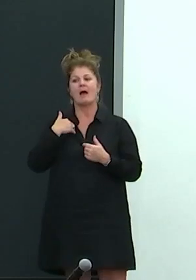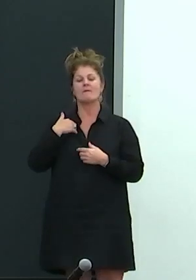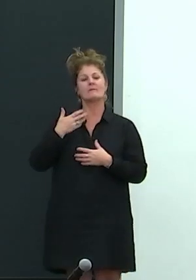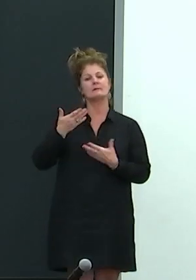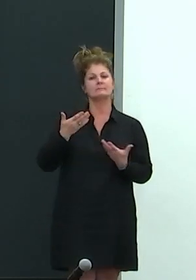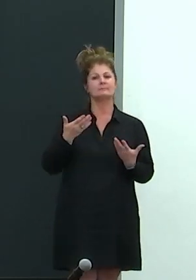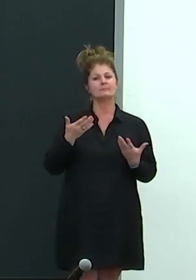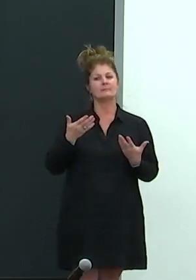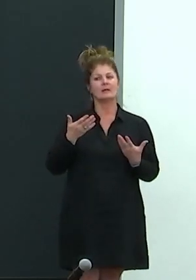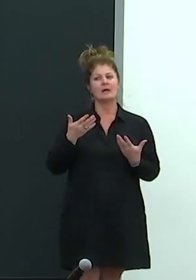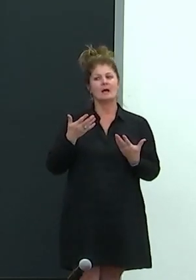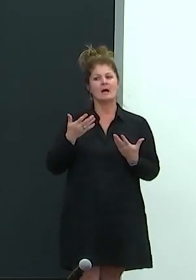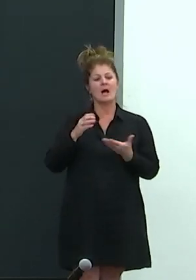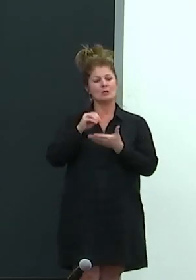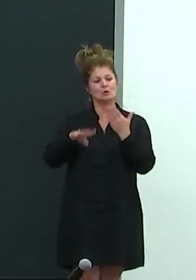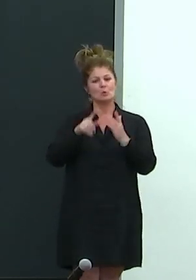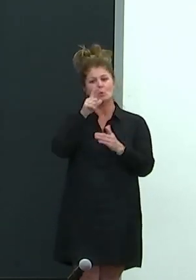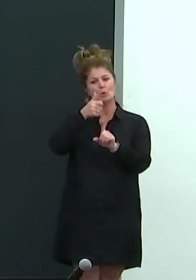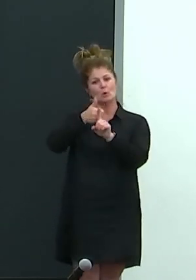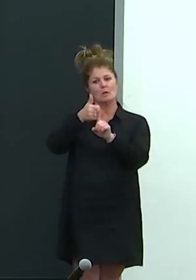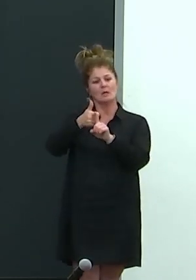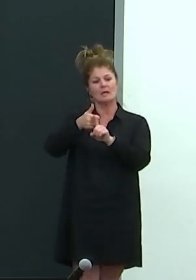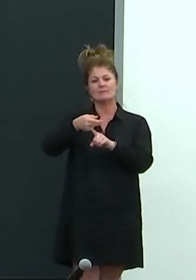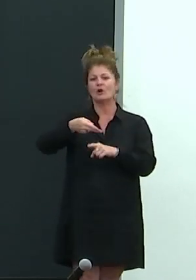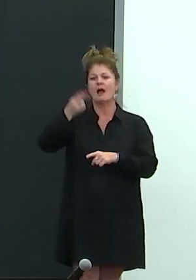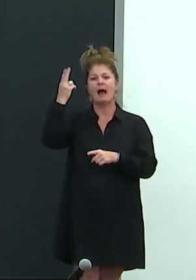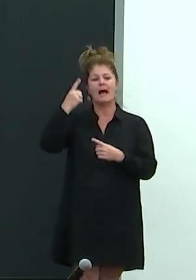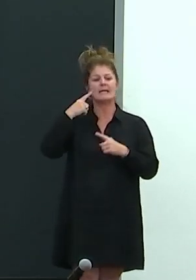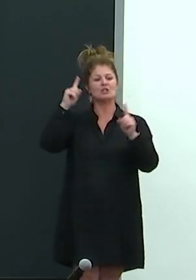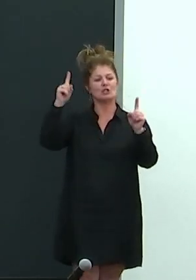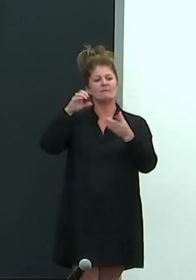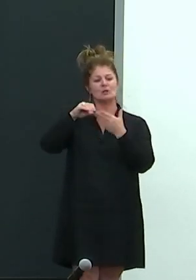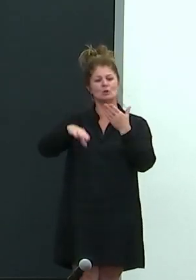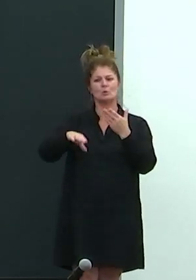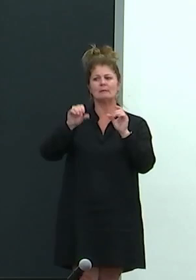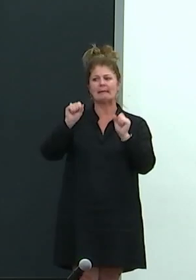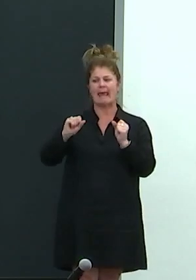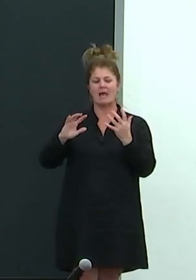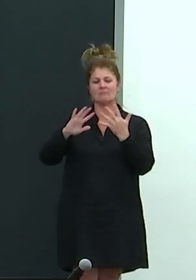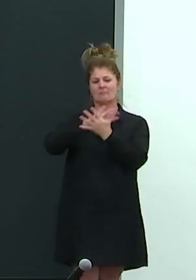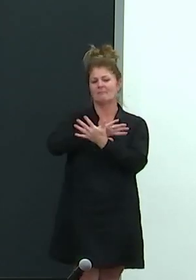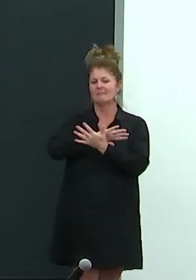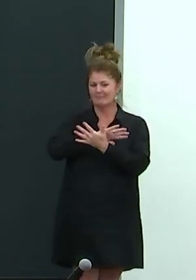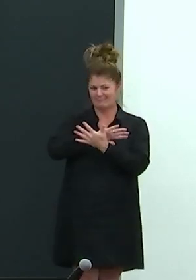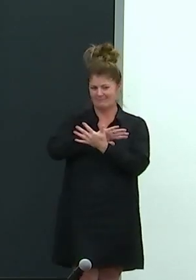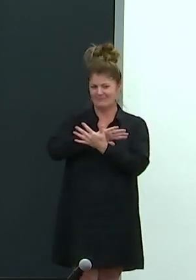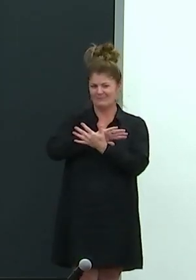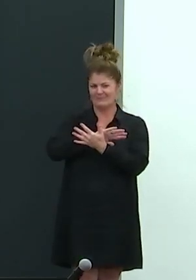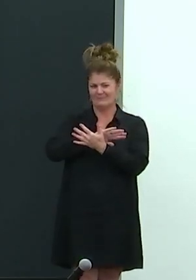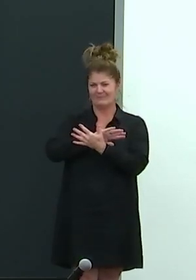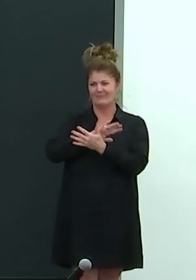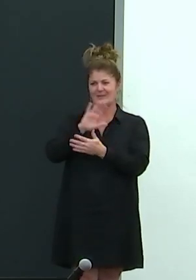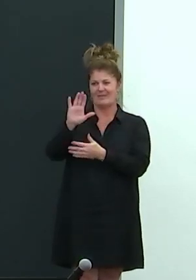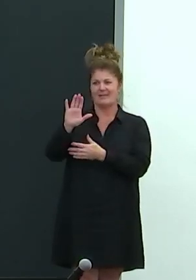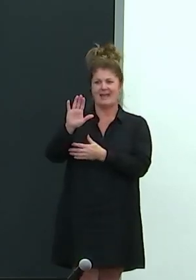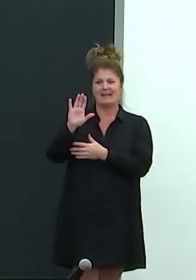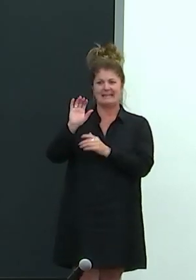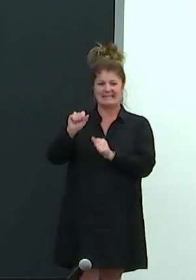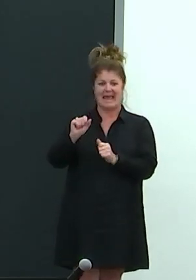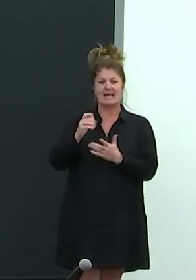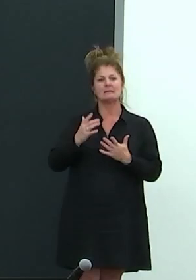achieving student who can camouflage well in a neurotypical world.